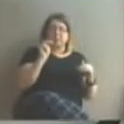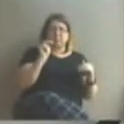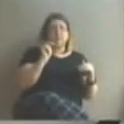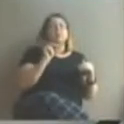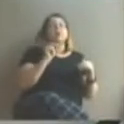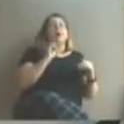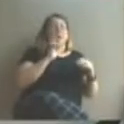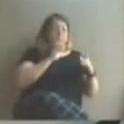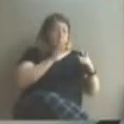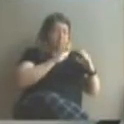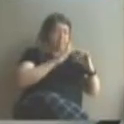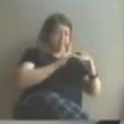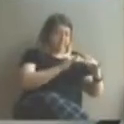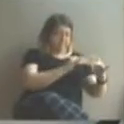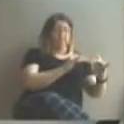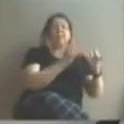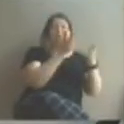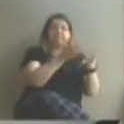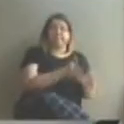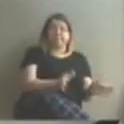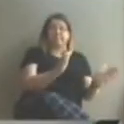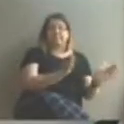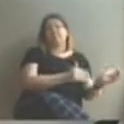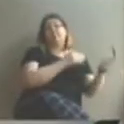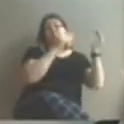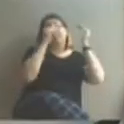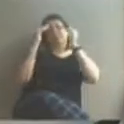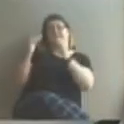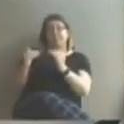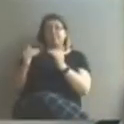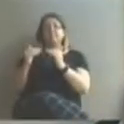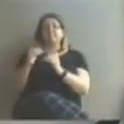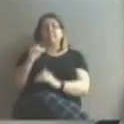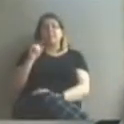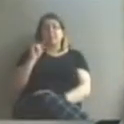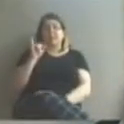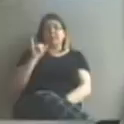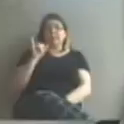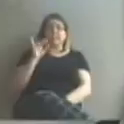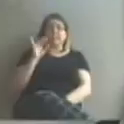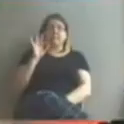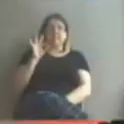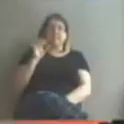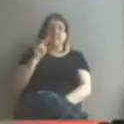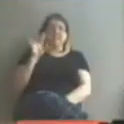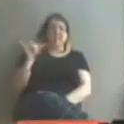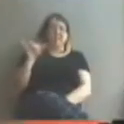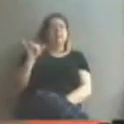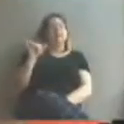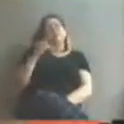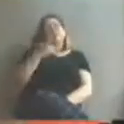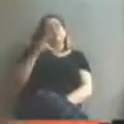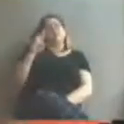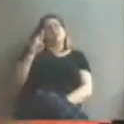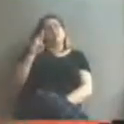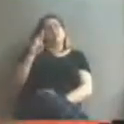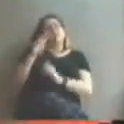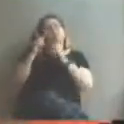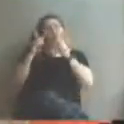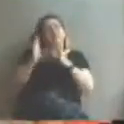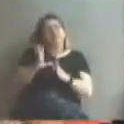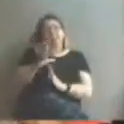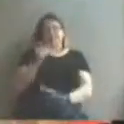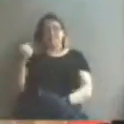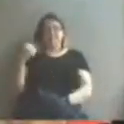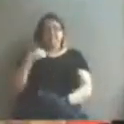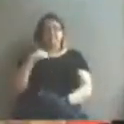that work is done, they come to Tiffany Armour, HR director, and to me, and we